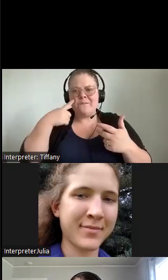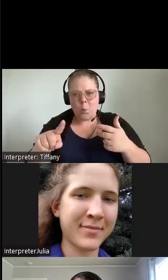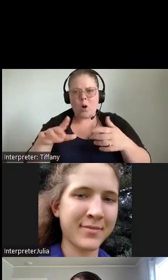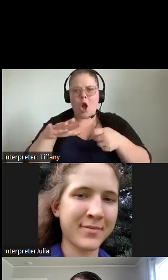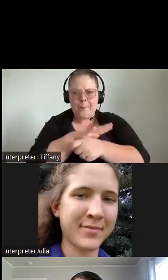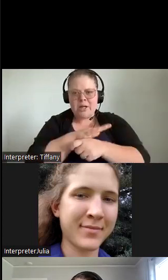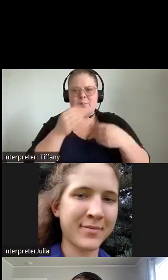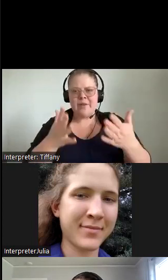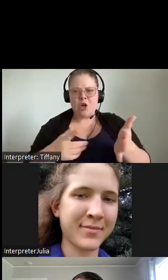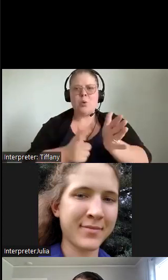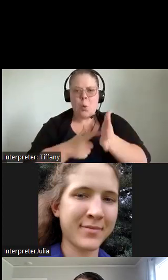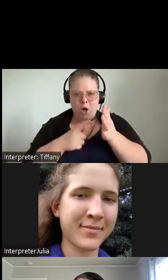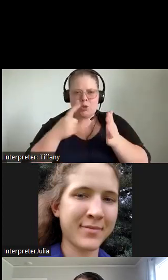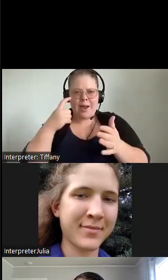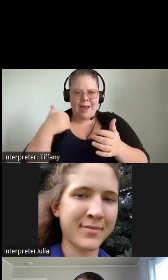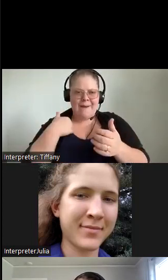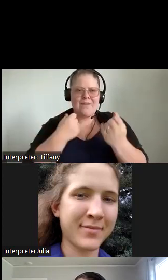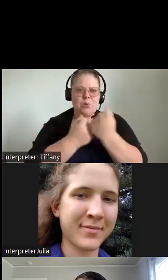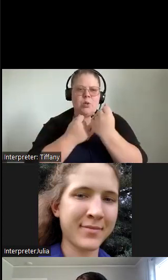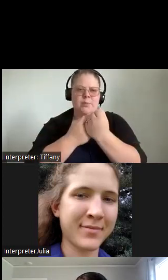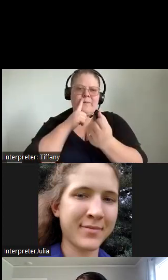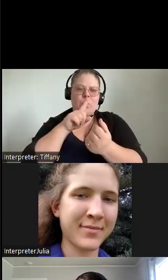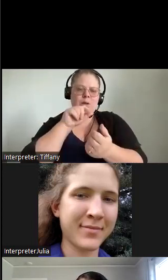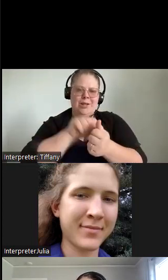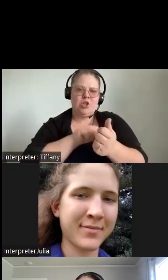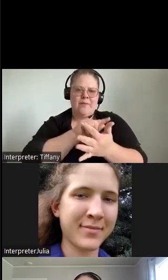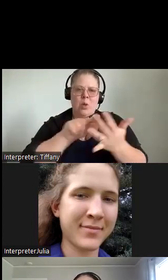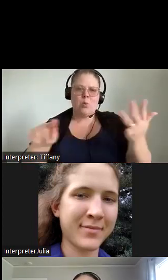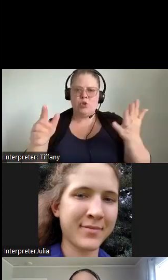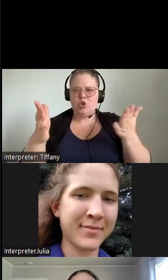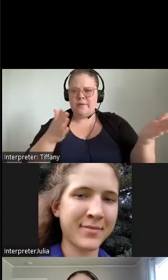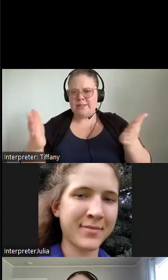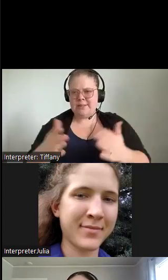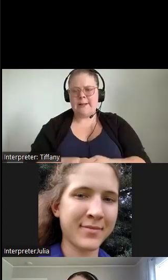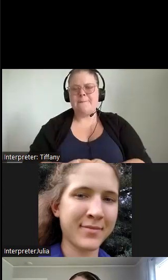get endorsements for each of those services.